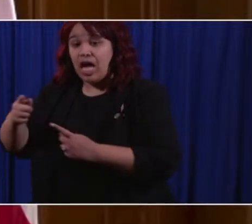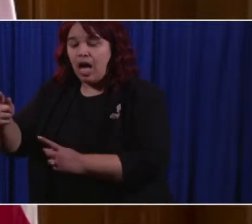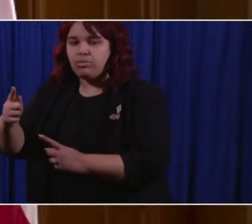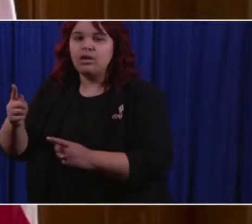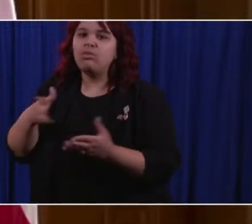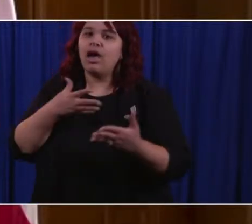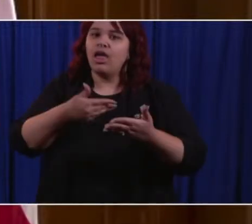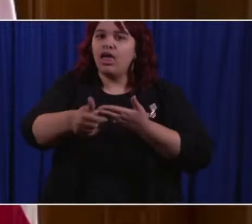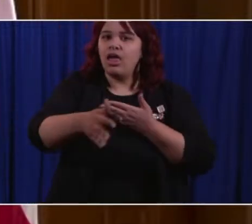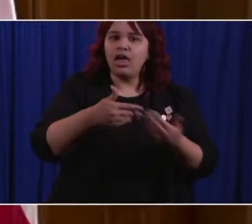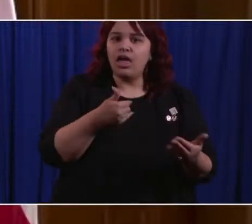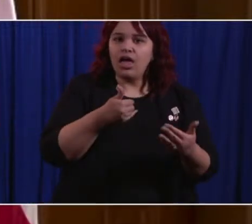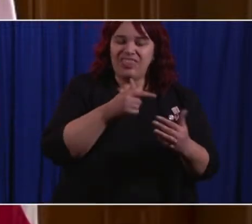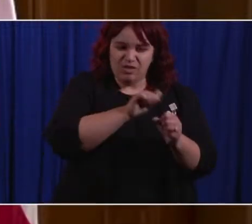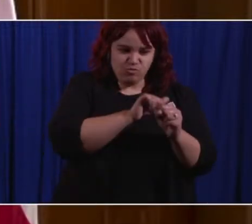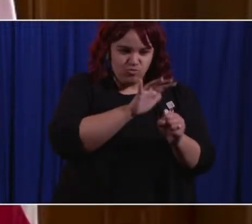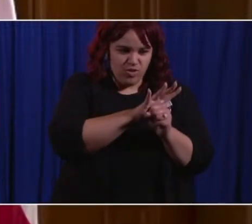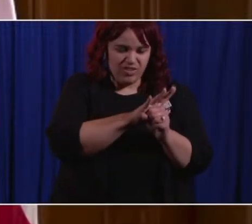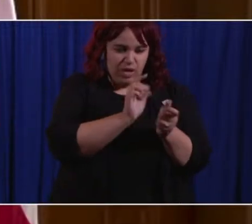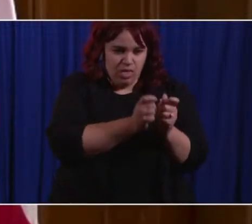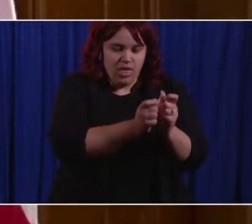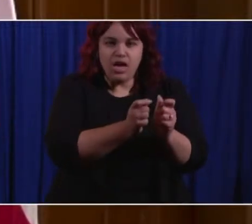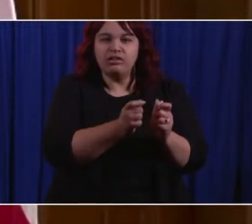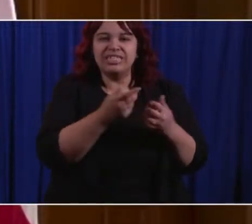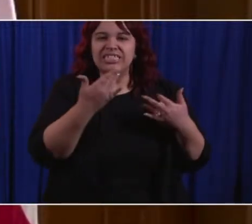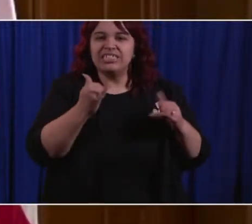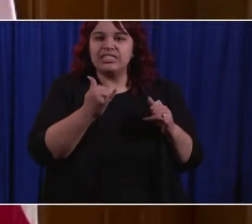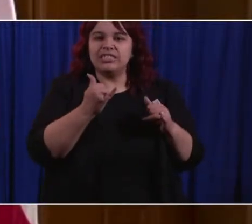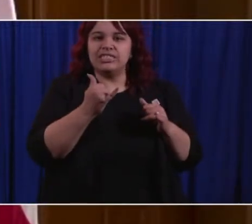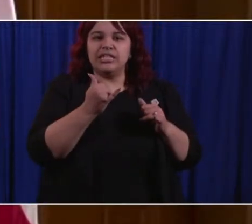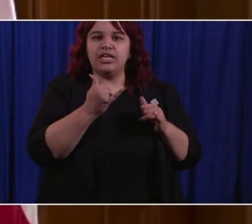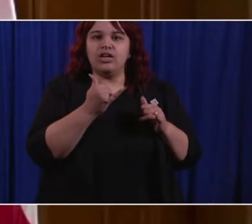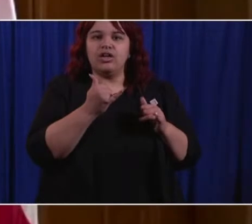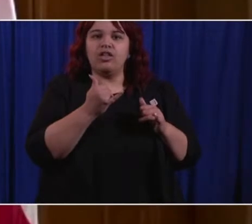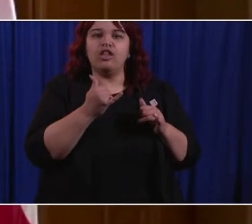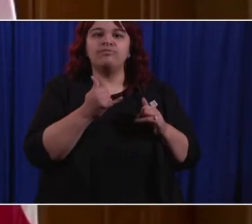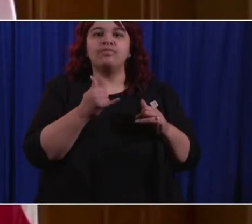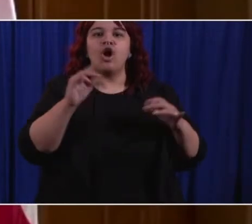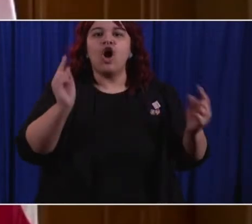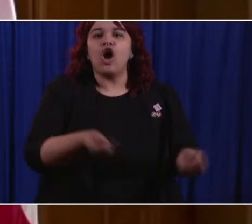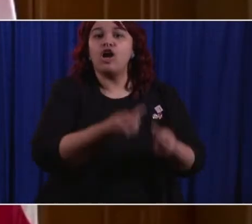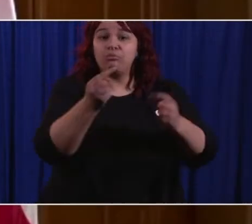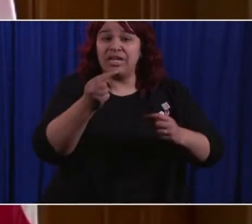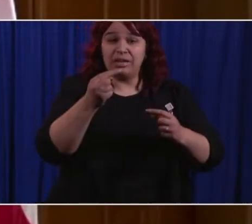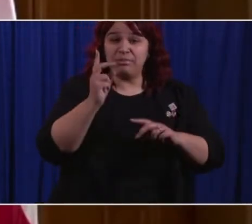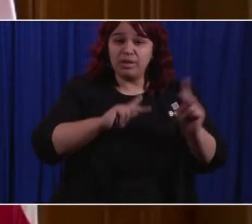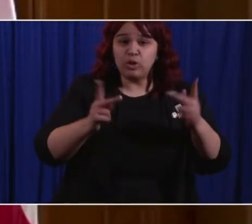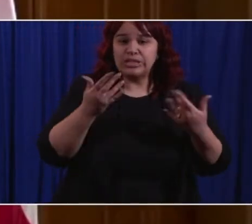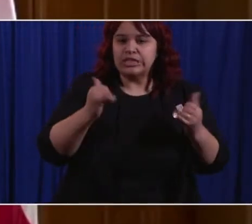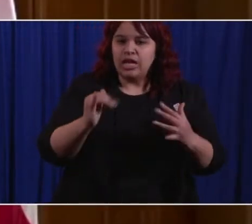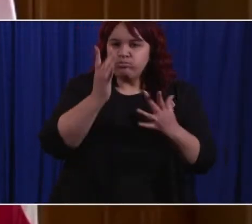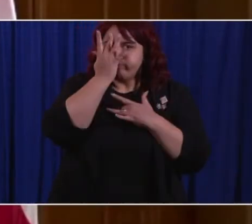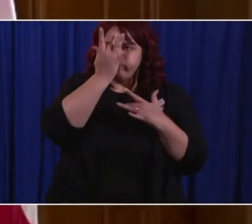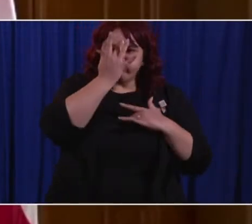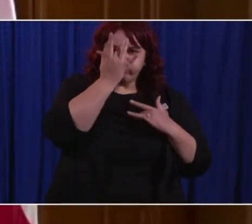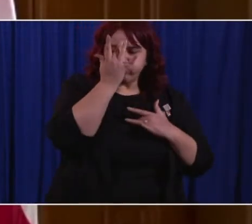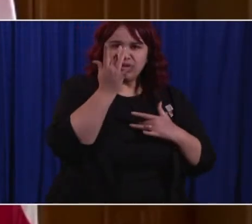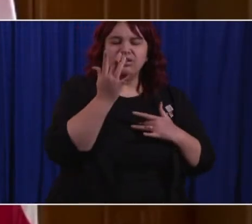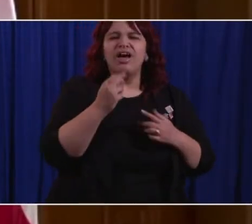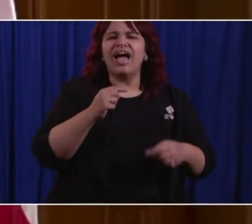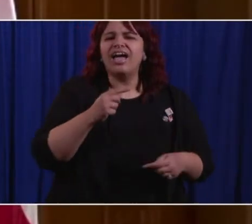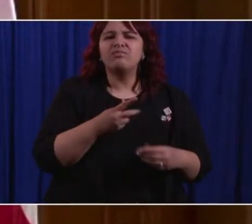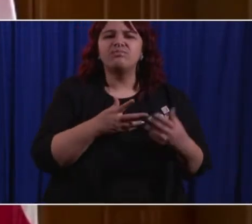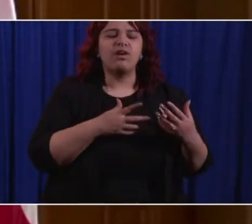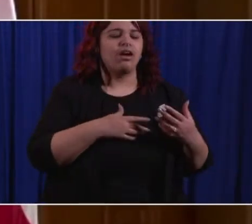people? Is it still the same older vulnerable populations? What do you guys know about what's happening in this new surge